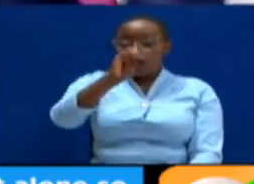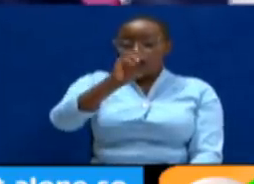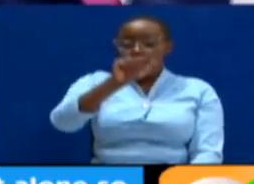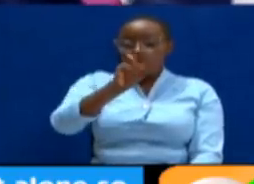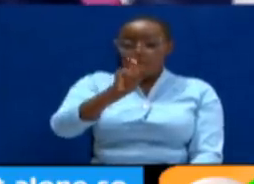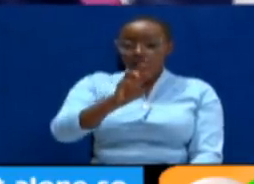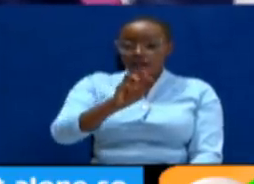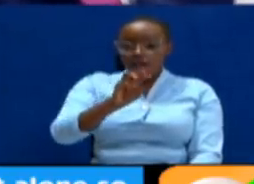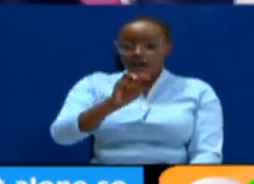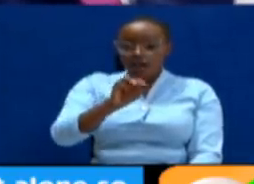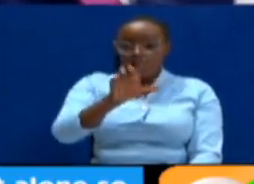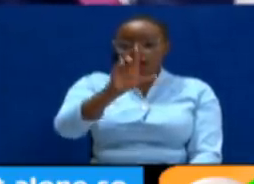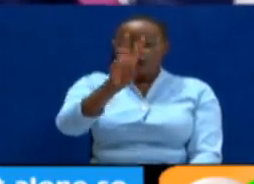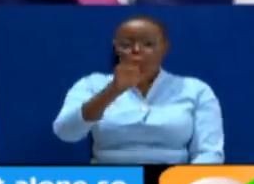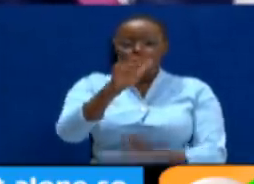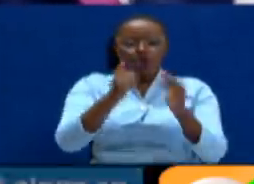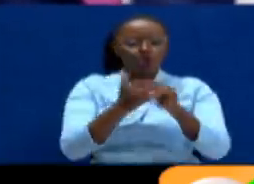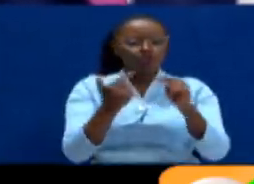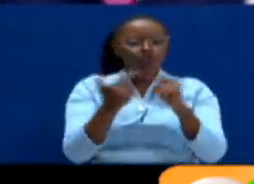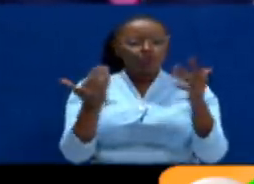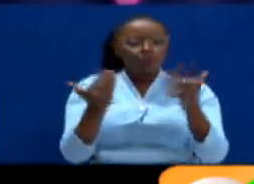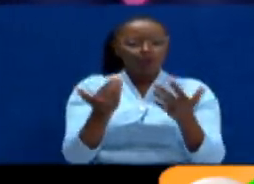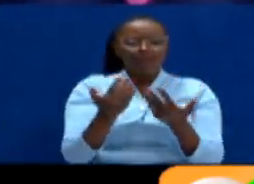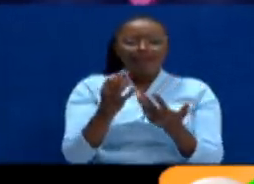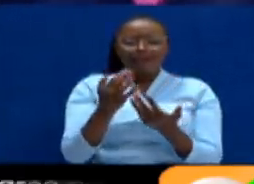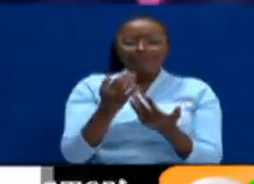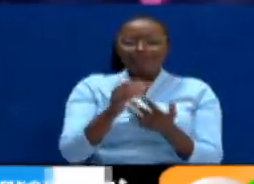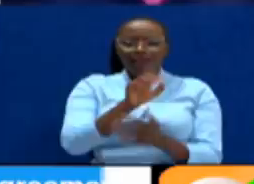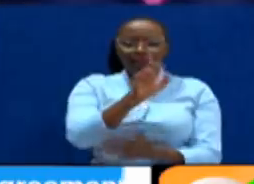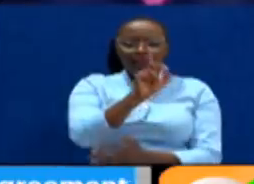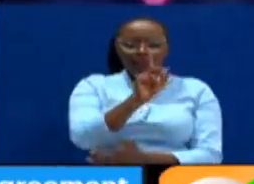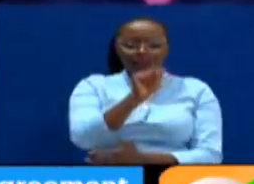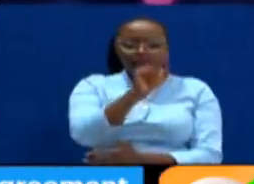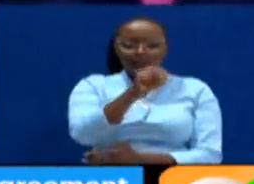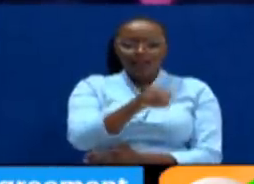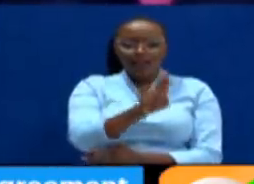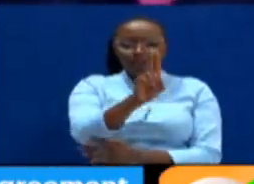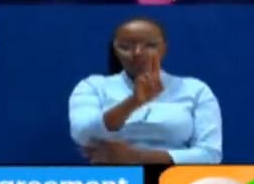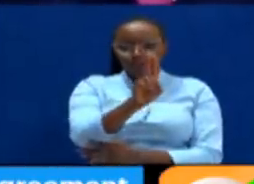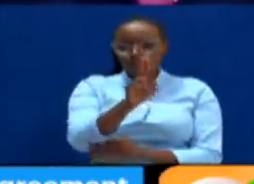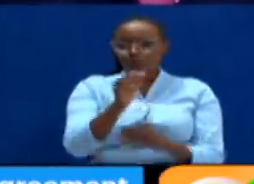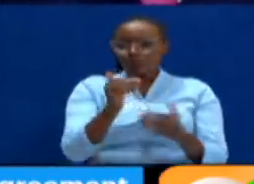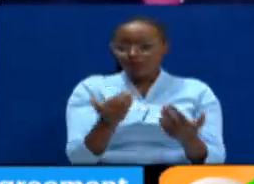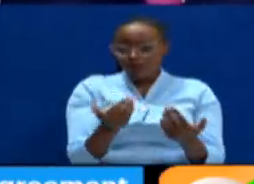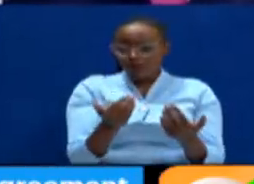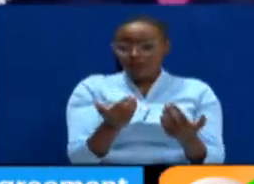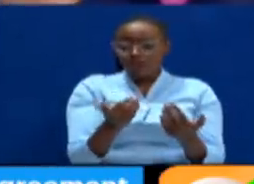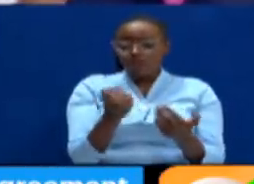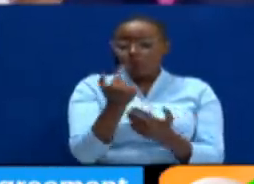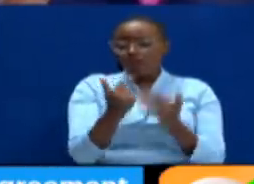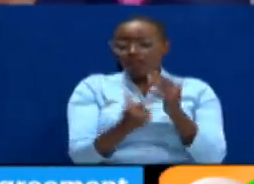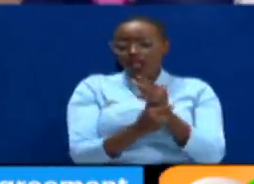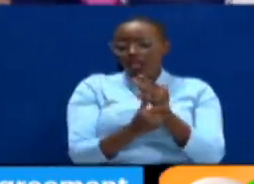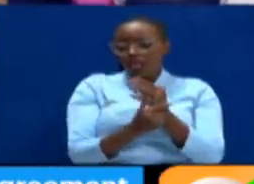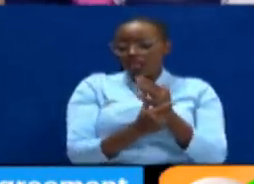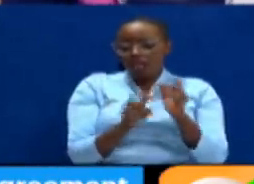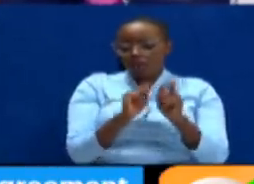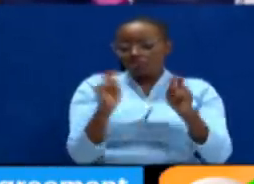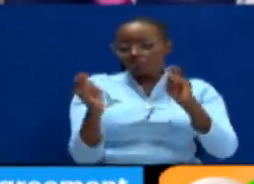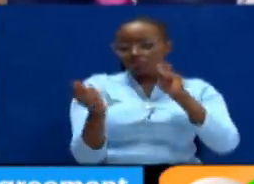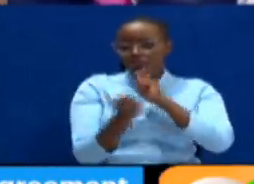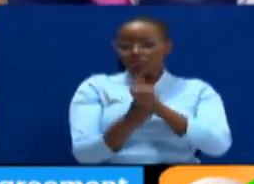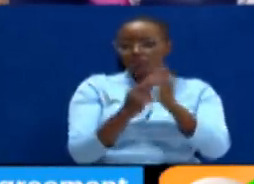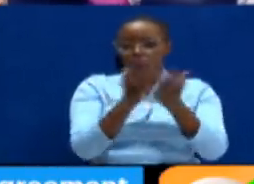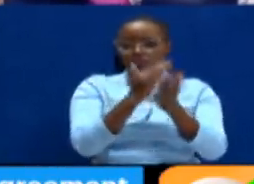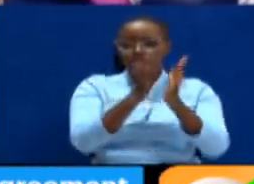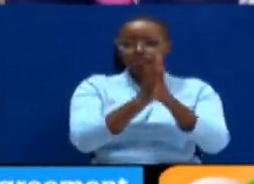politicians, they all come from KANU. So this was KANU, except by name. We do not share